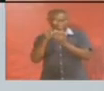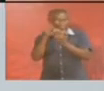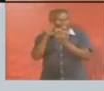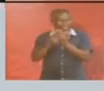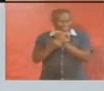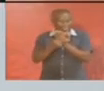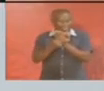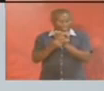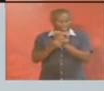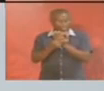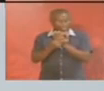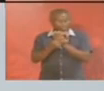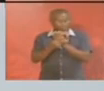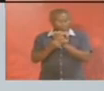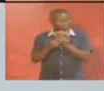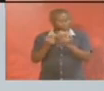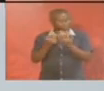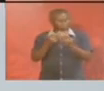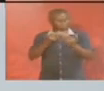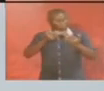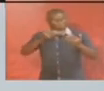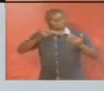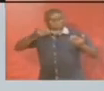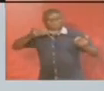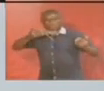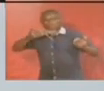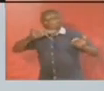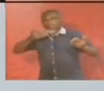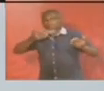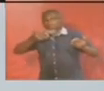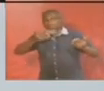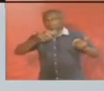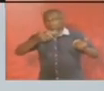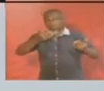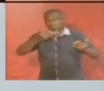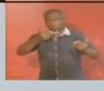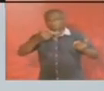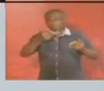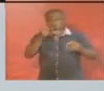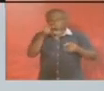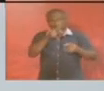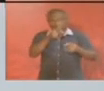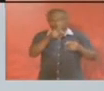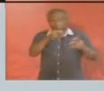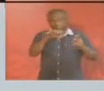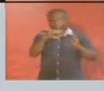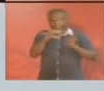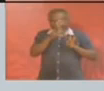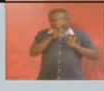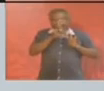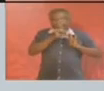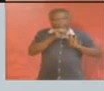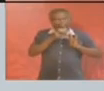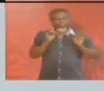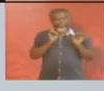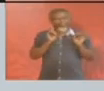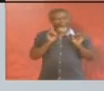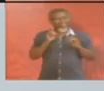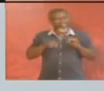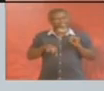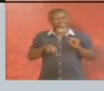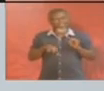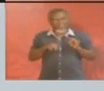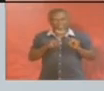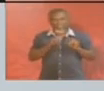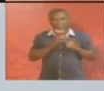which is way before the infectious period, as Dr. Hines will go into again, which is 2 to 3